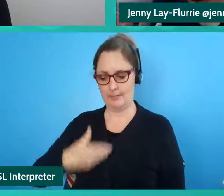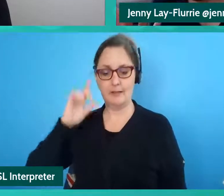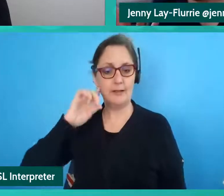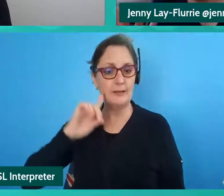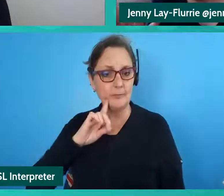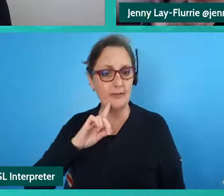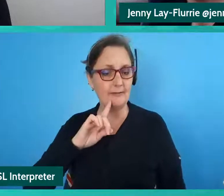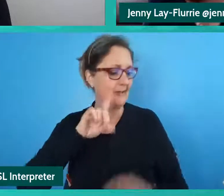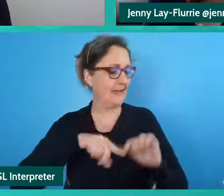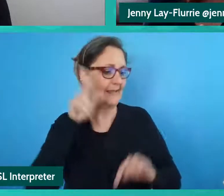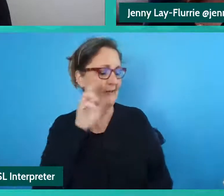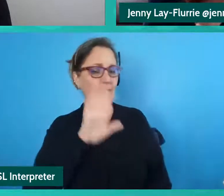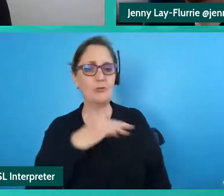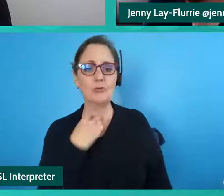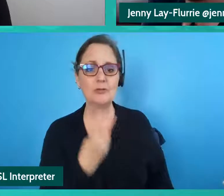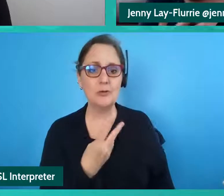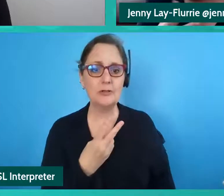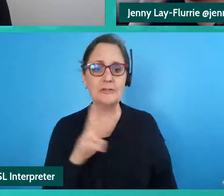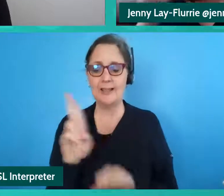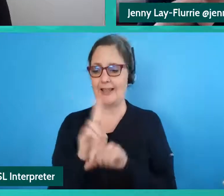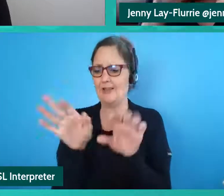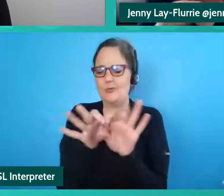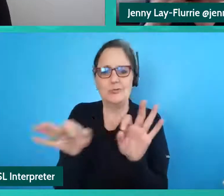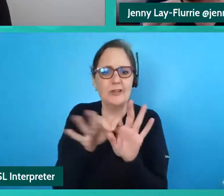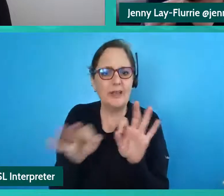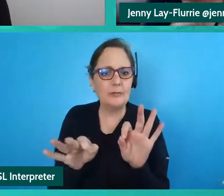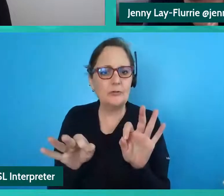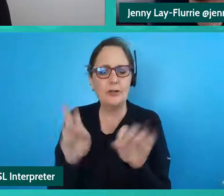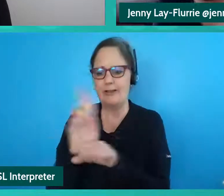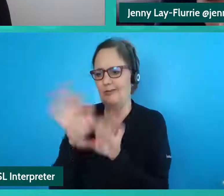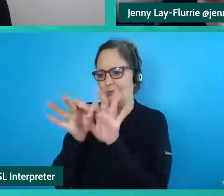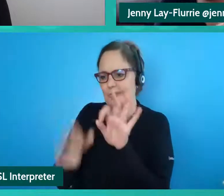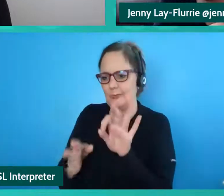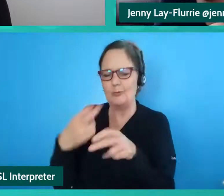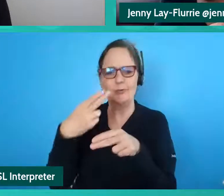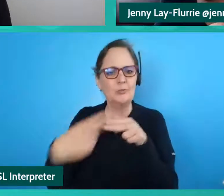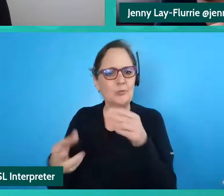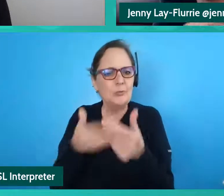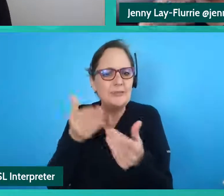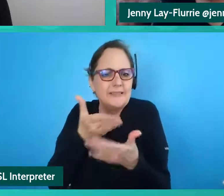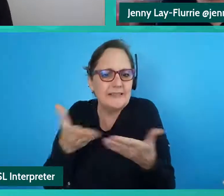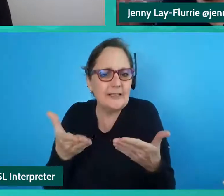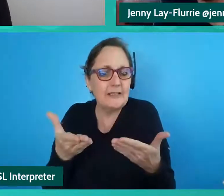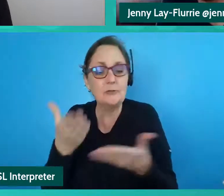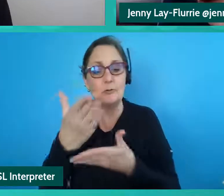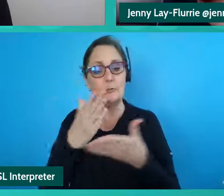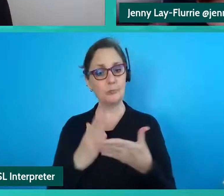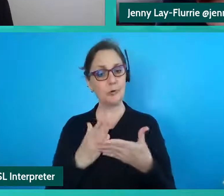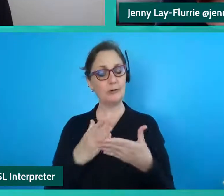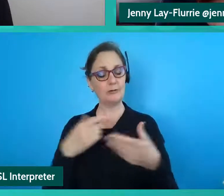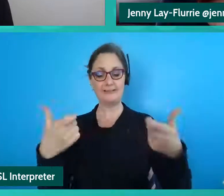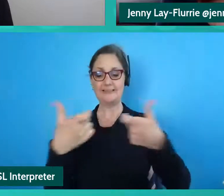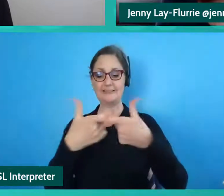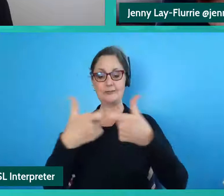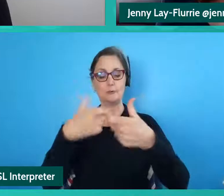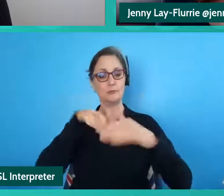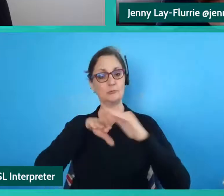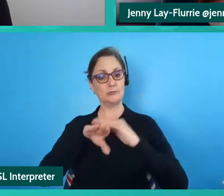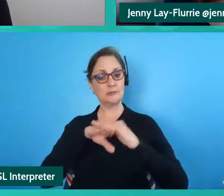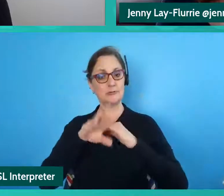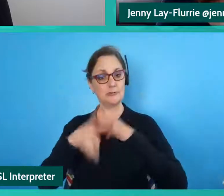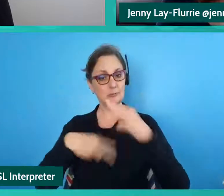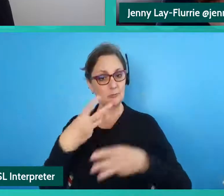your voice. I also use captioning. Those are some of the quick and easy things that are part of the digital accessibility world.